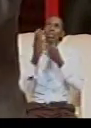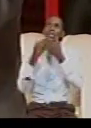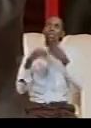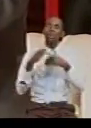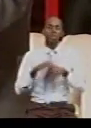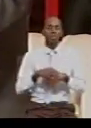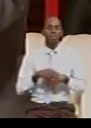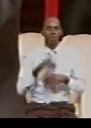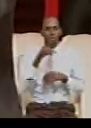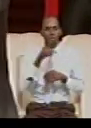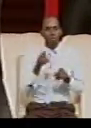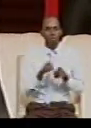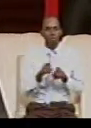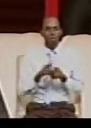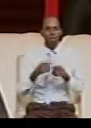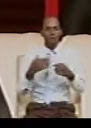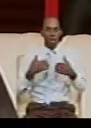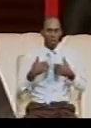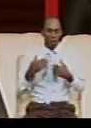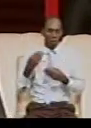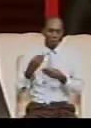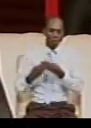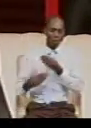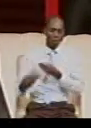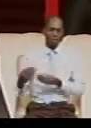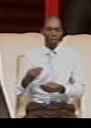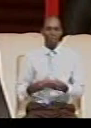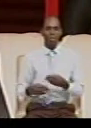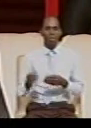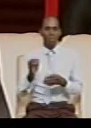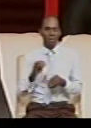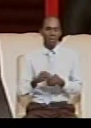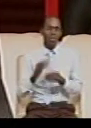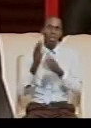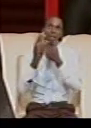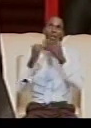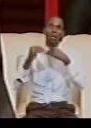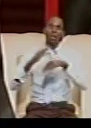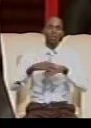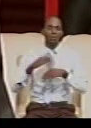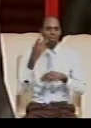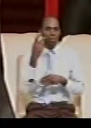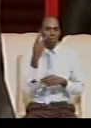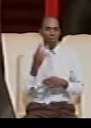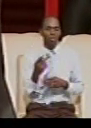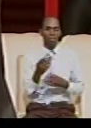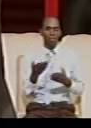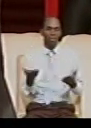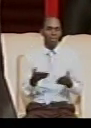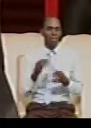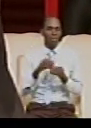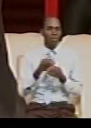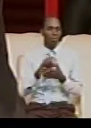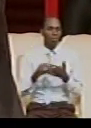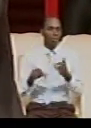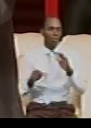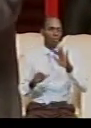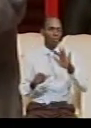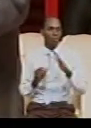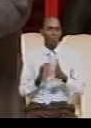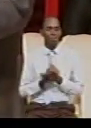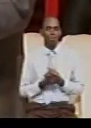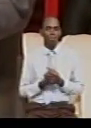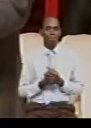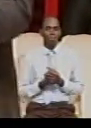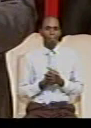have inheritance in heaven. But look at the strengthening power in verse 5. Who